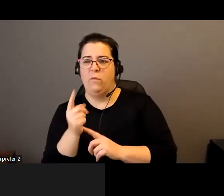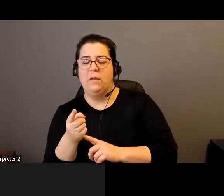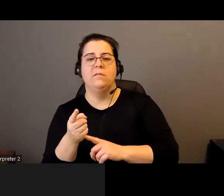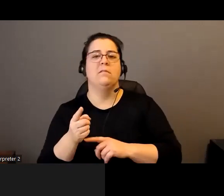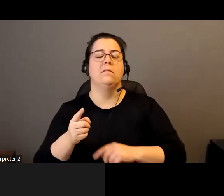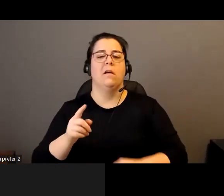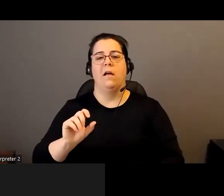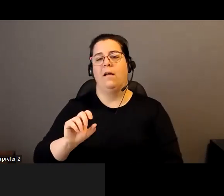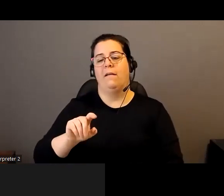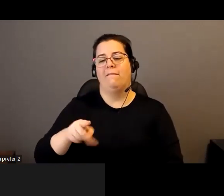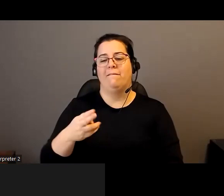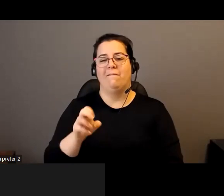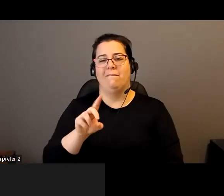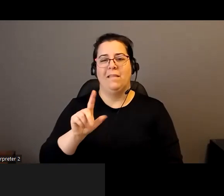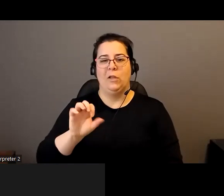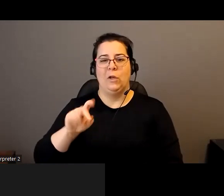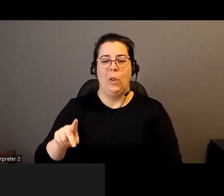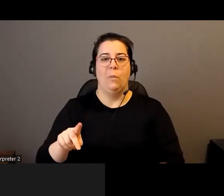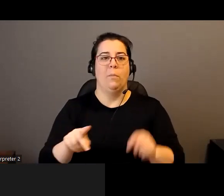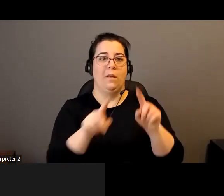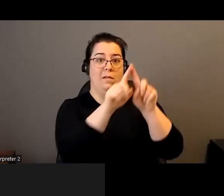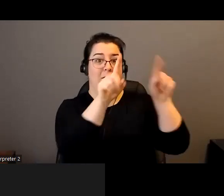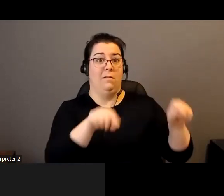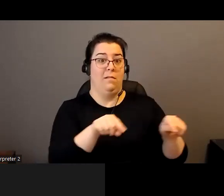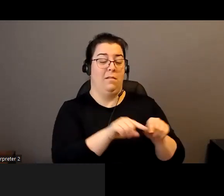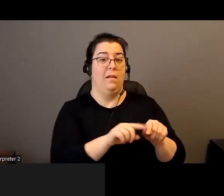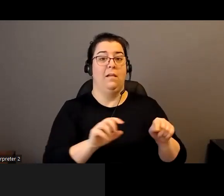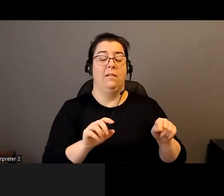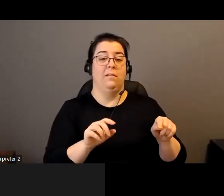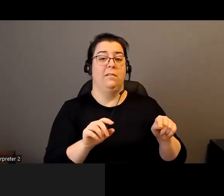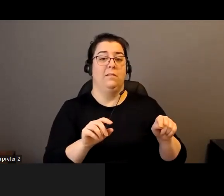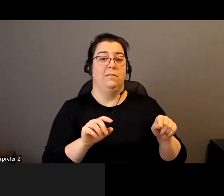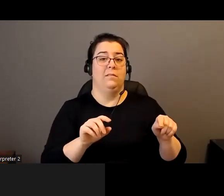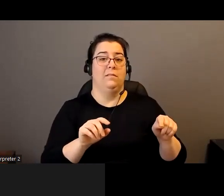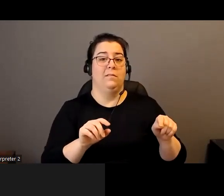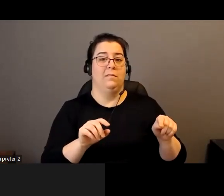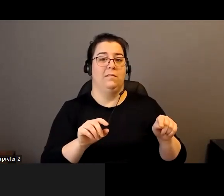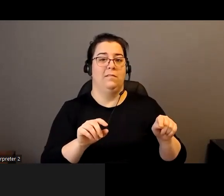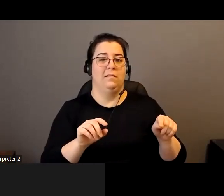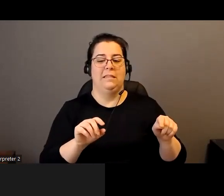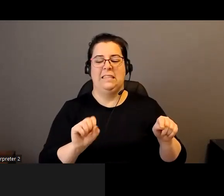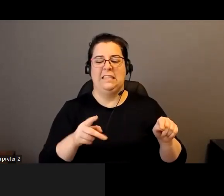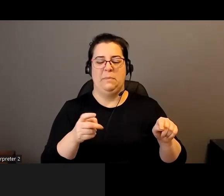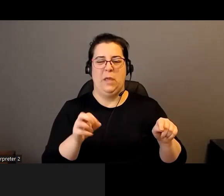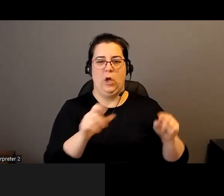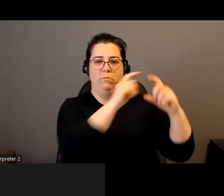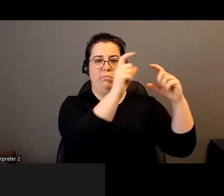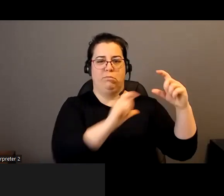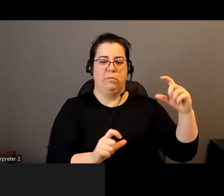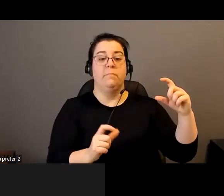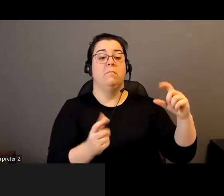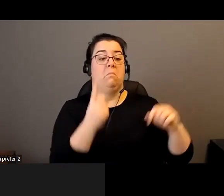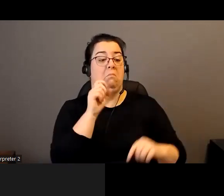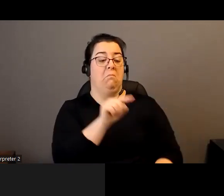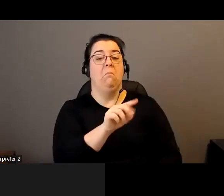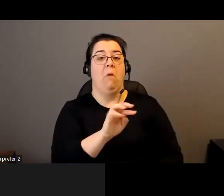questions in the speakers section, you'll find Margaret's name and you can start a dialogue there. So we're just going to be taking a half-hour break for people to